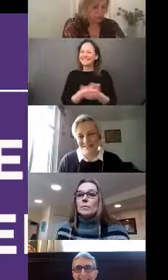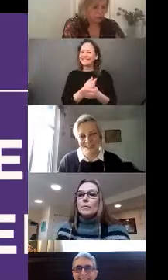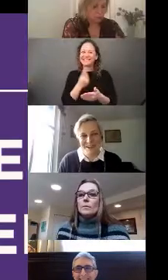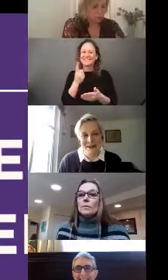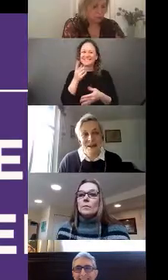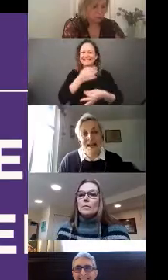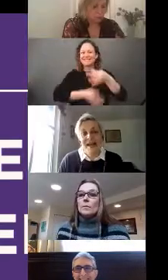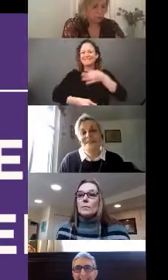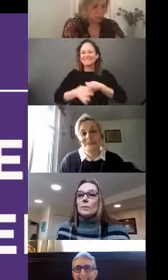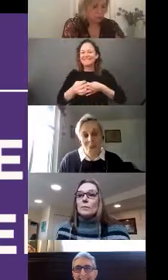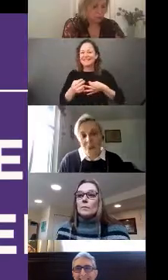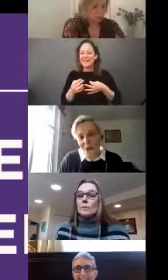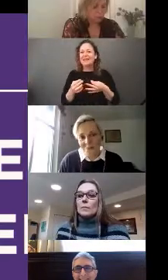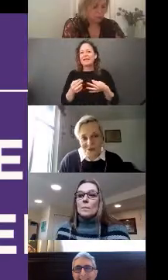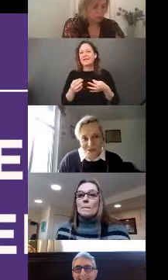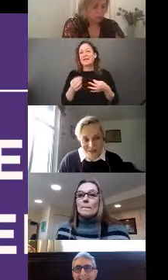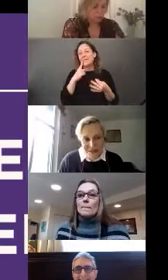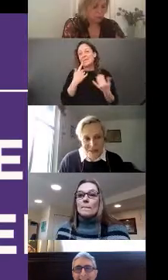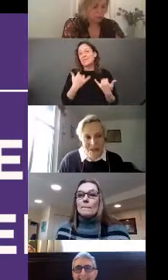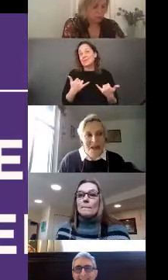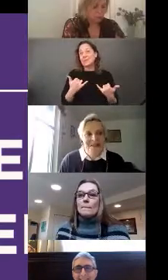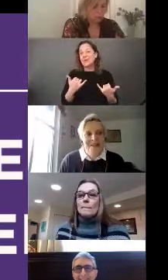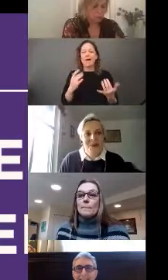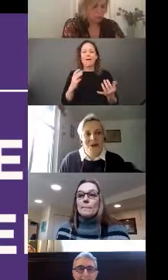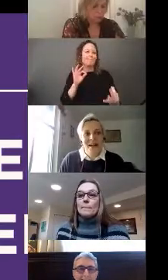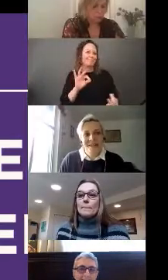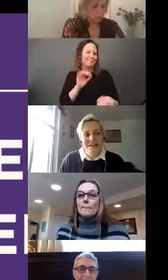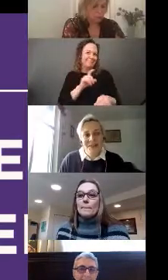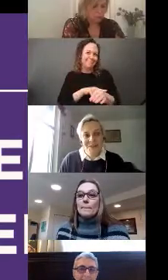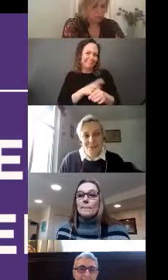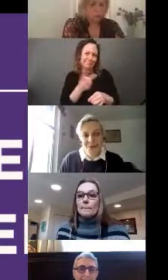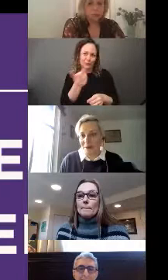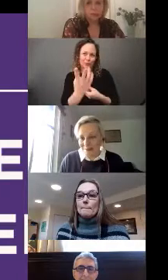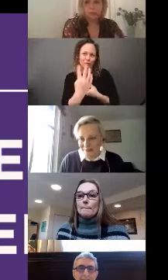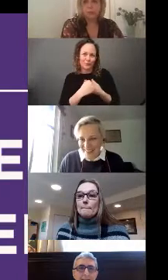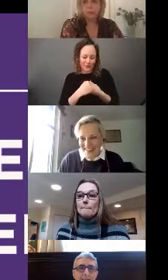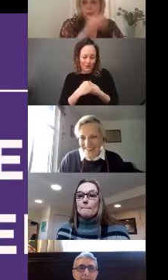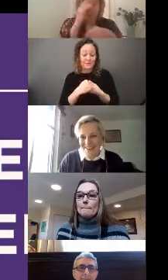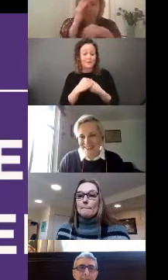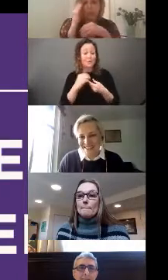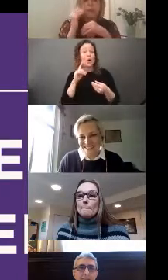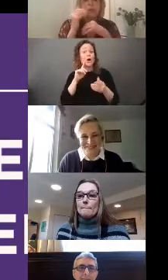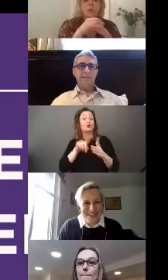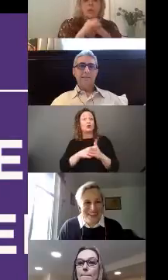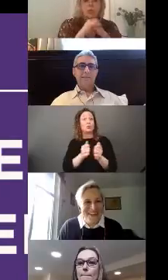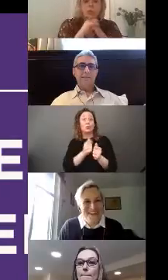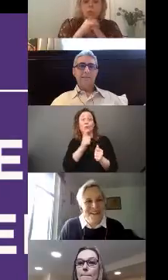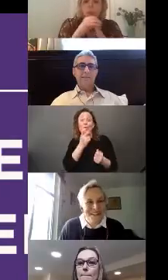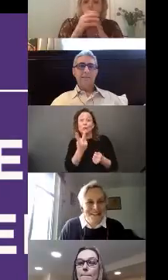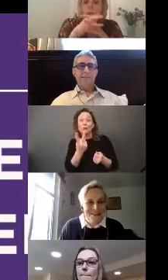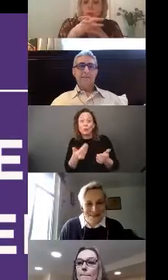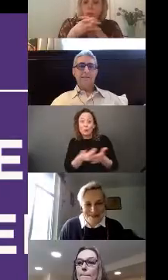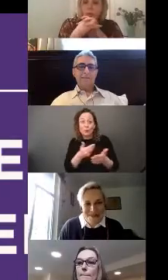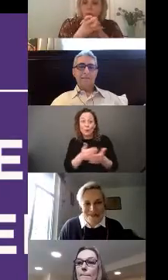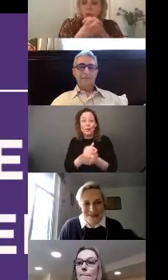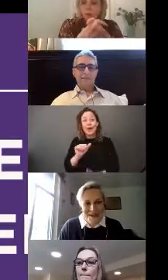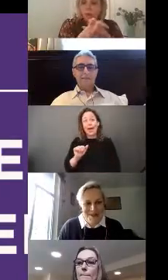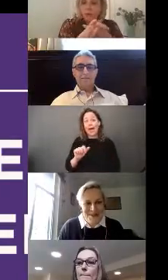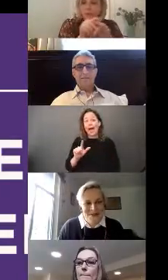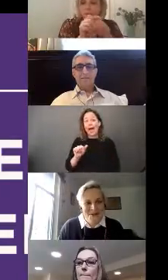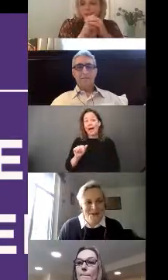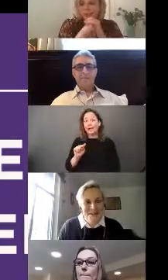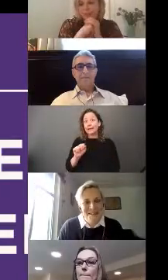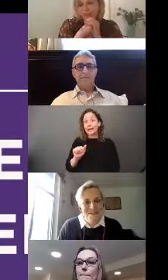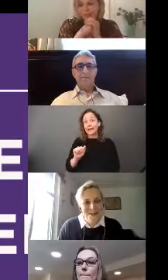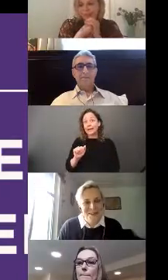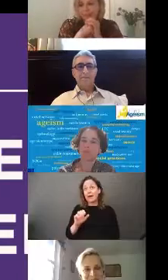that, and it's quite a perfect timing. So I'll start with them. Welcome Elena Officer,